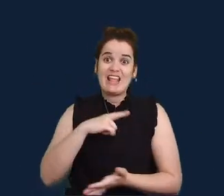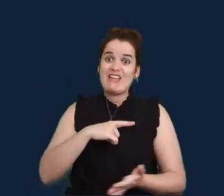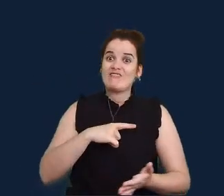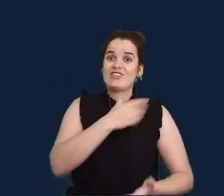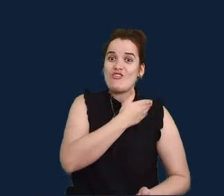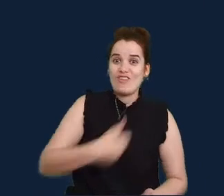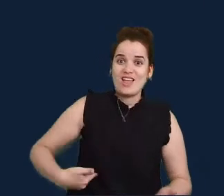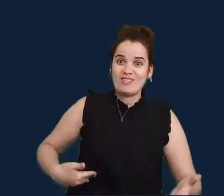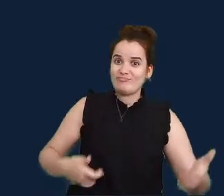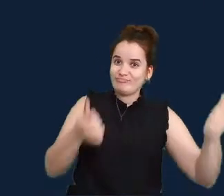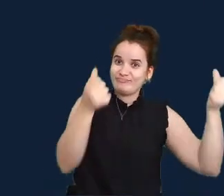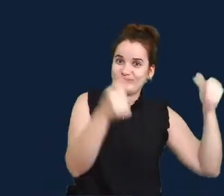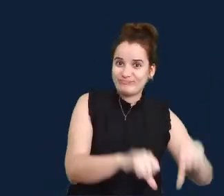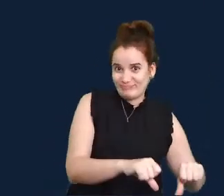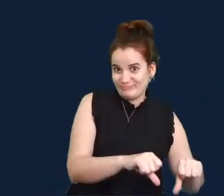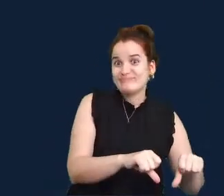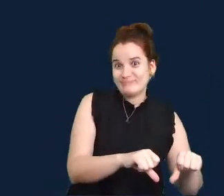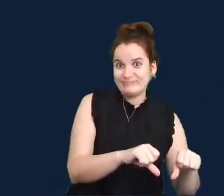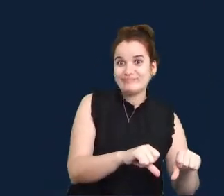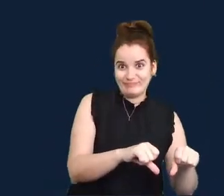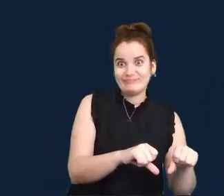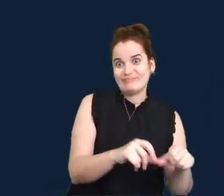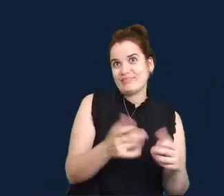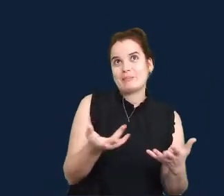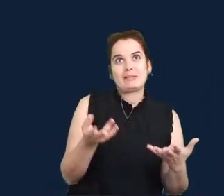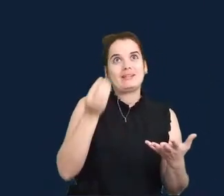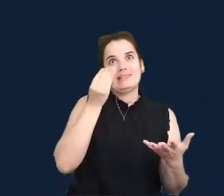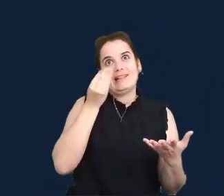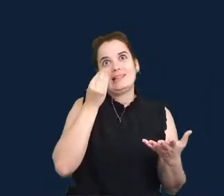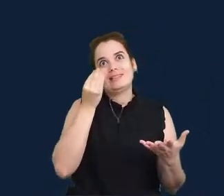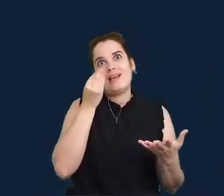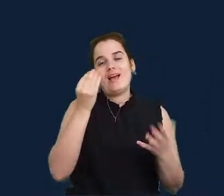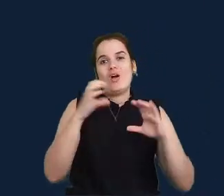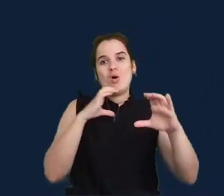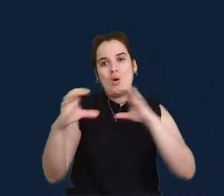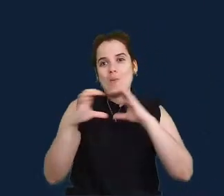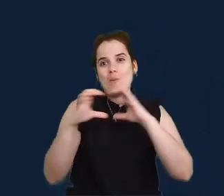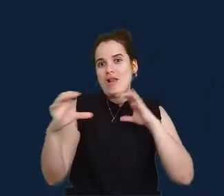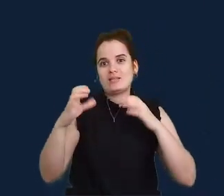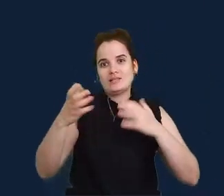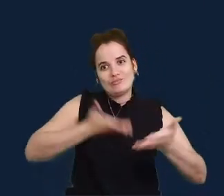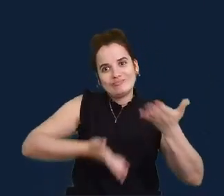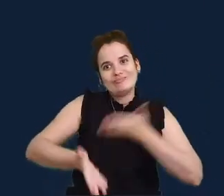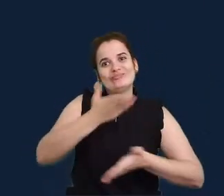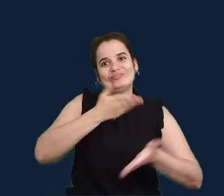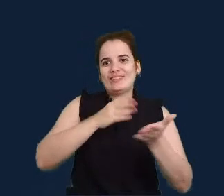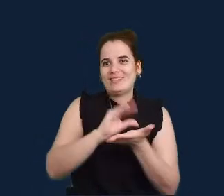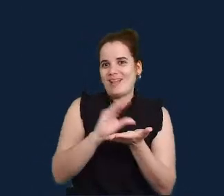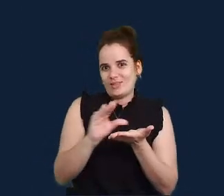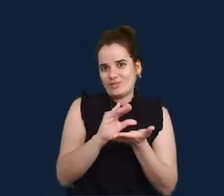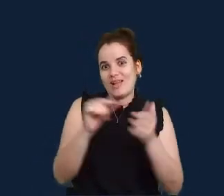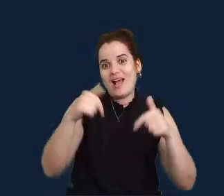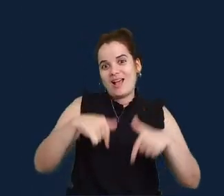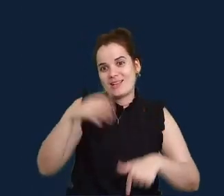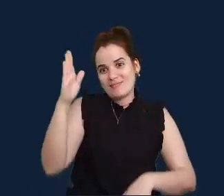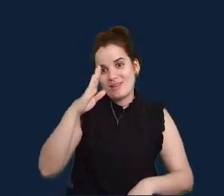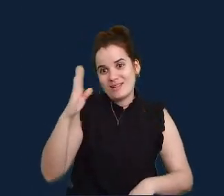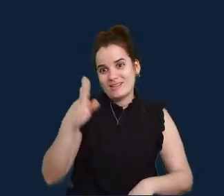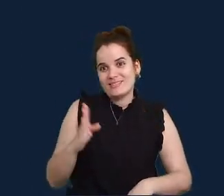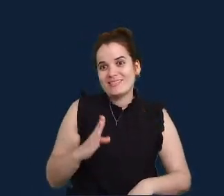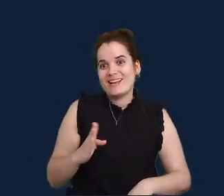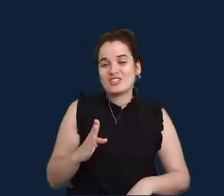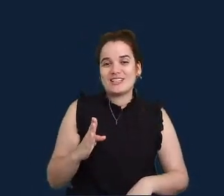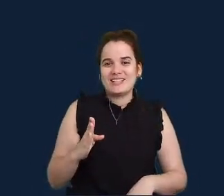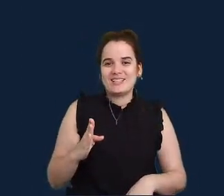terms of collection and communication. Brazil, actually, I really liked the fact that, and